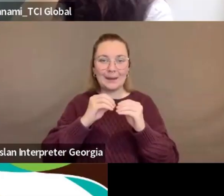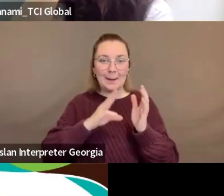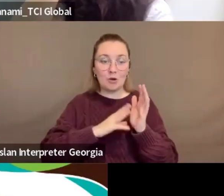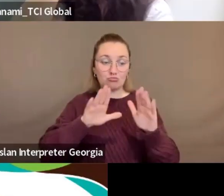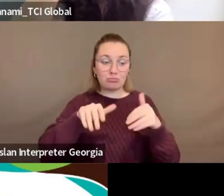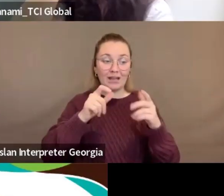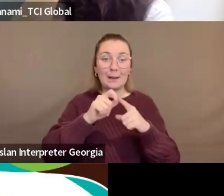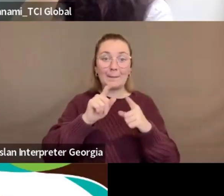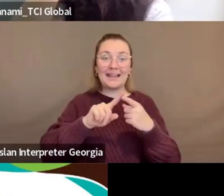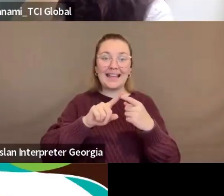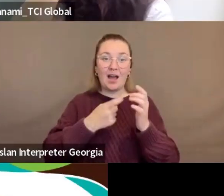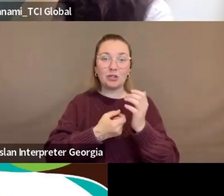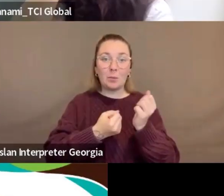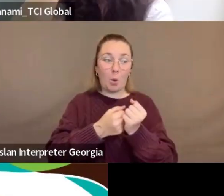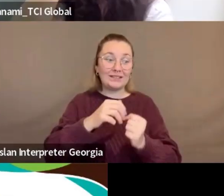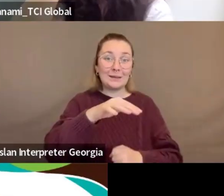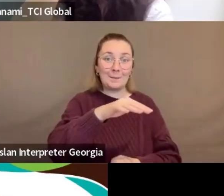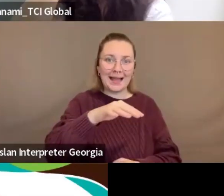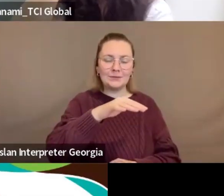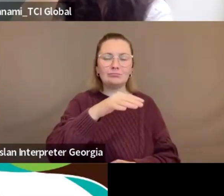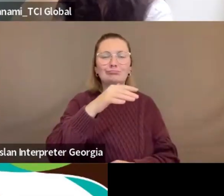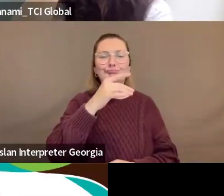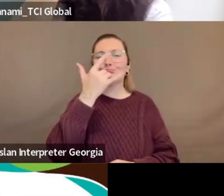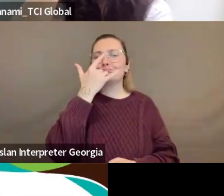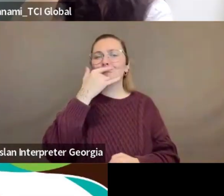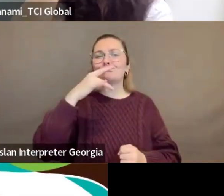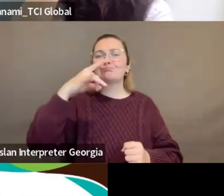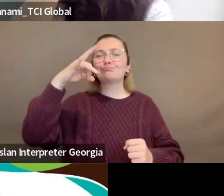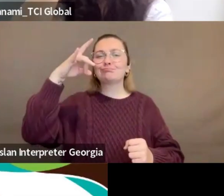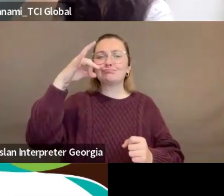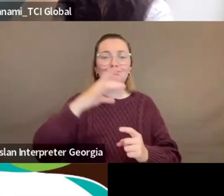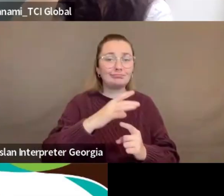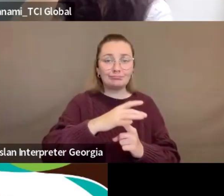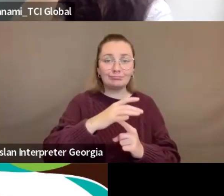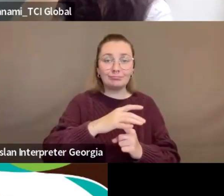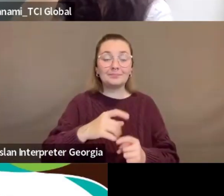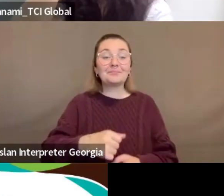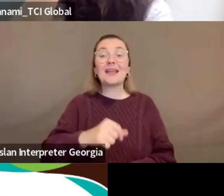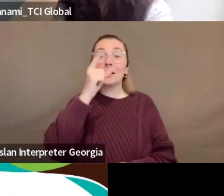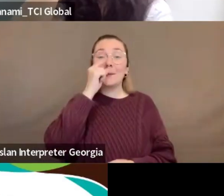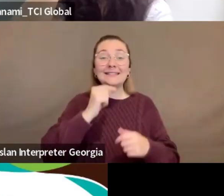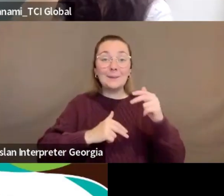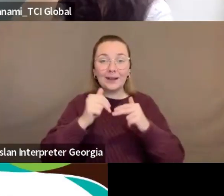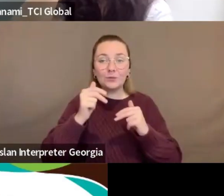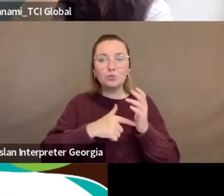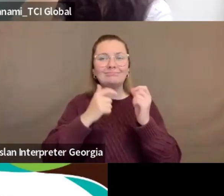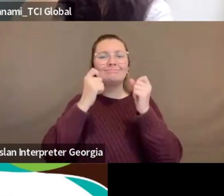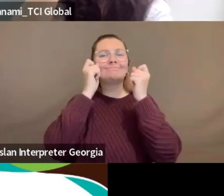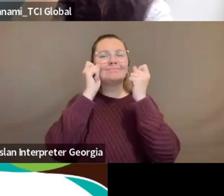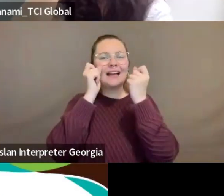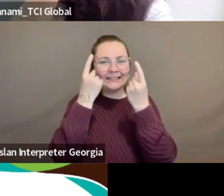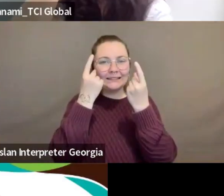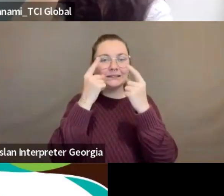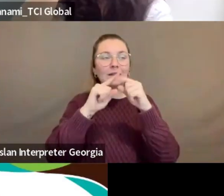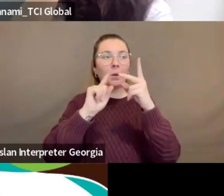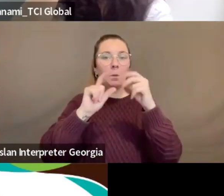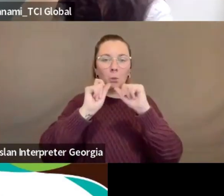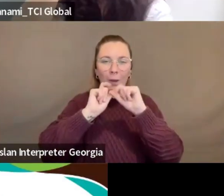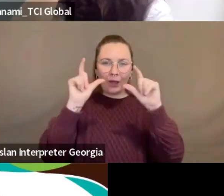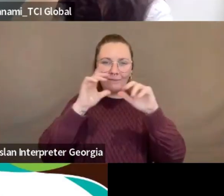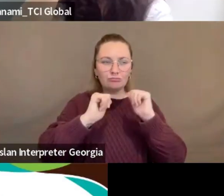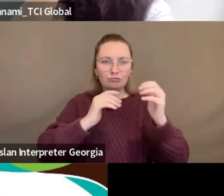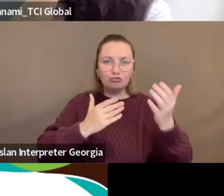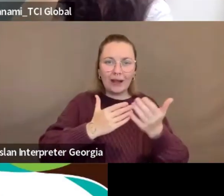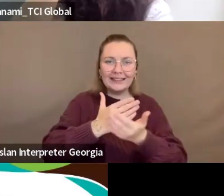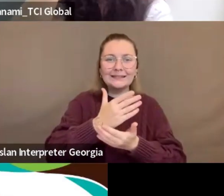support spaces is really critical. Capacity building, understanding and awareness of rights